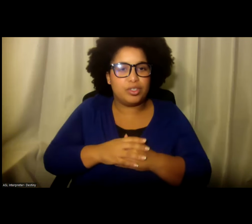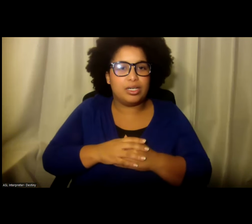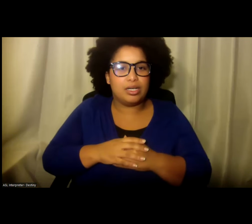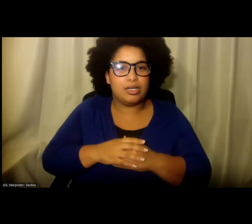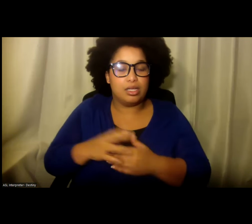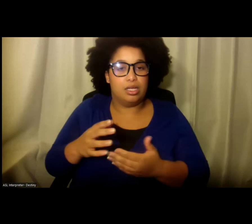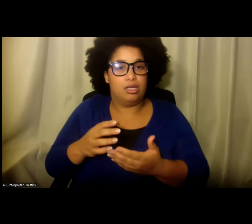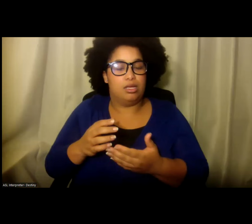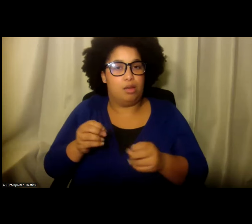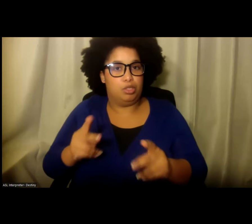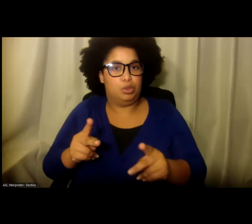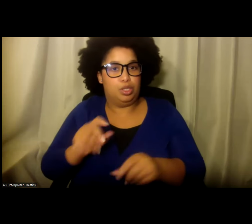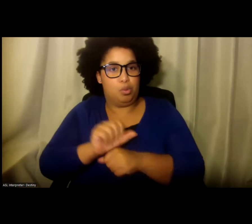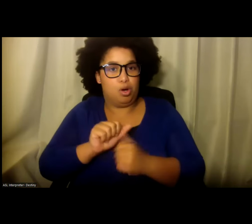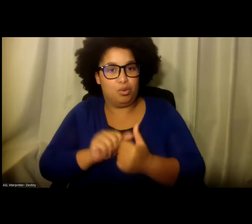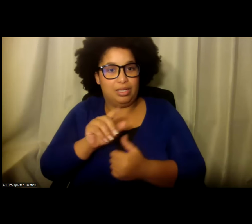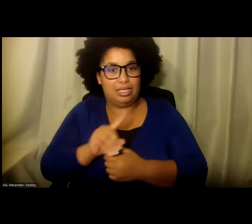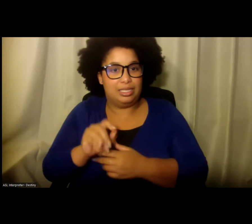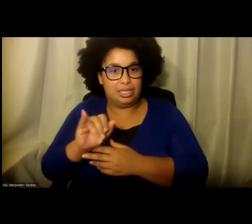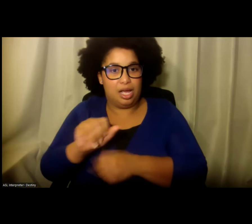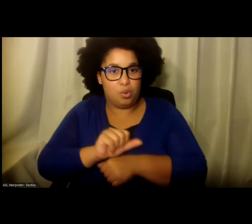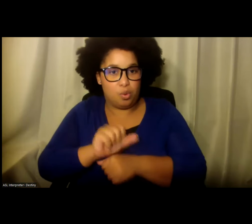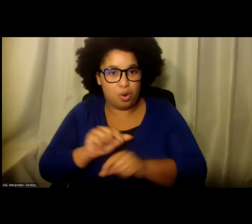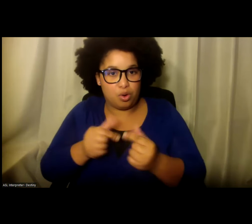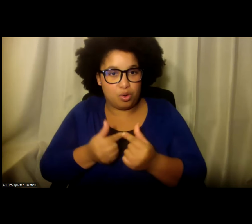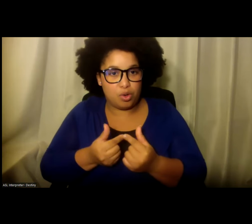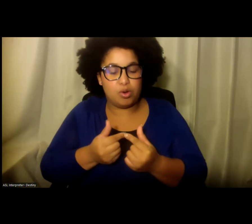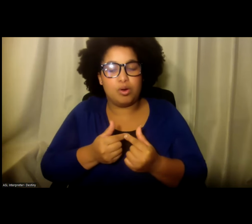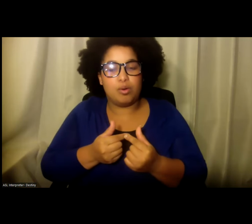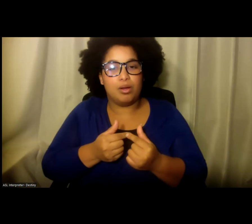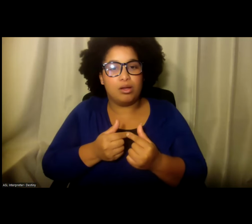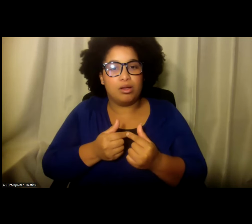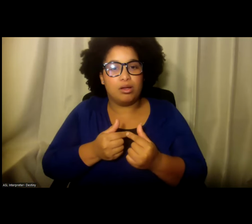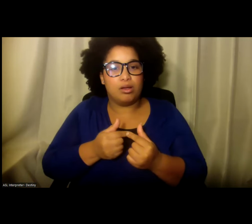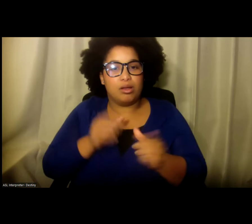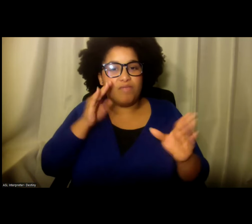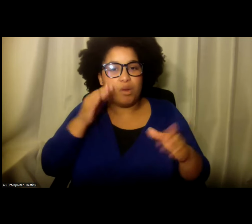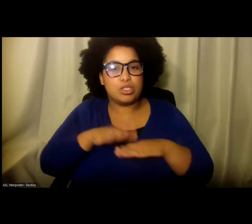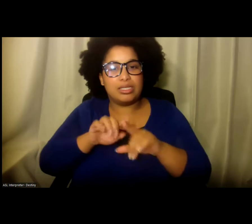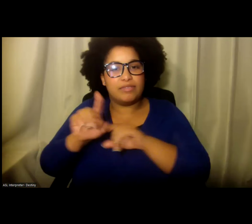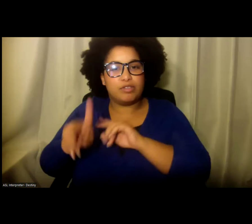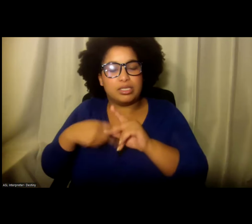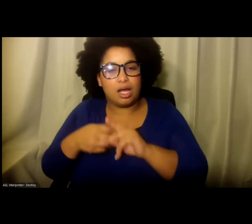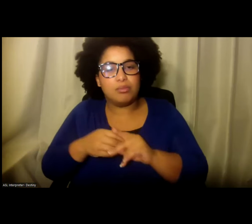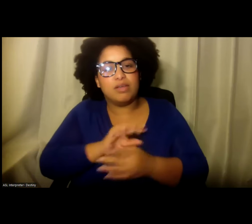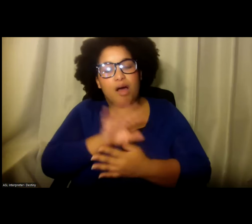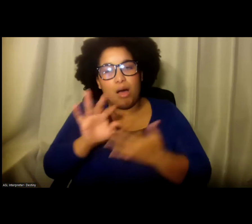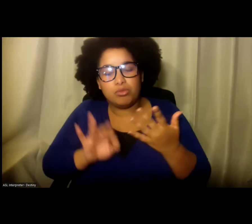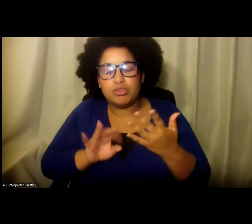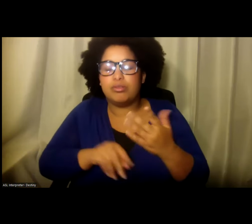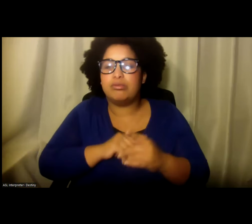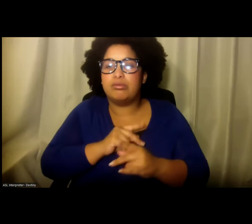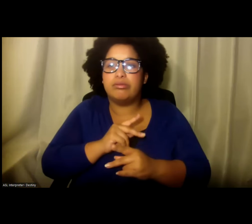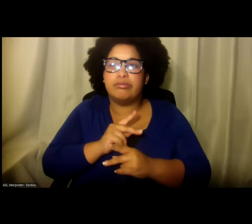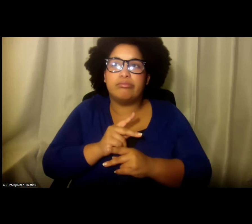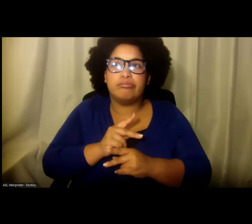to work with the DTI work group looking at different options, different services,